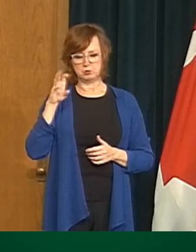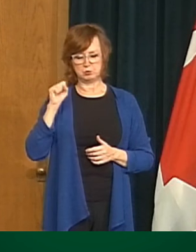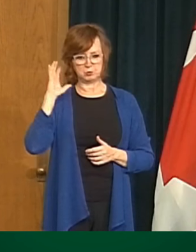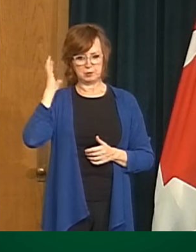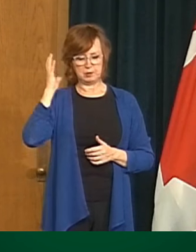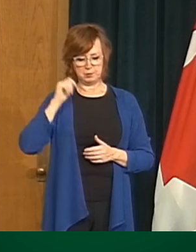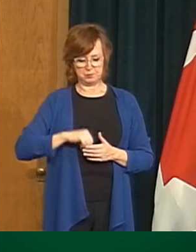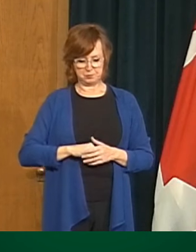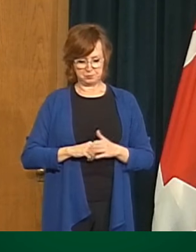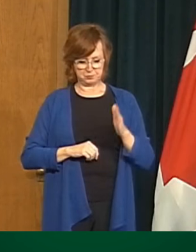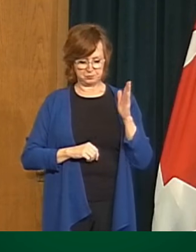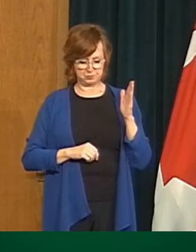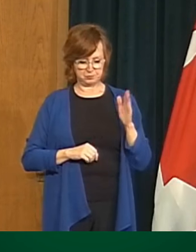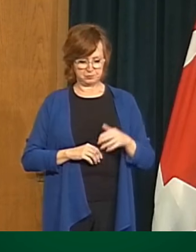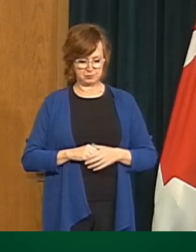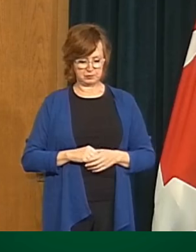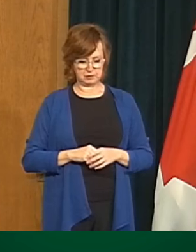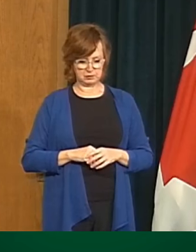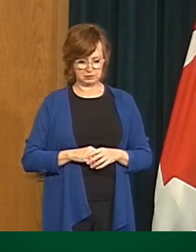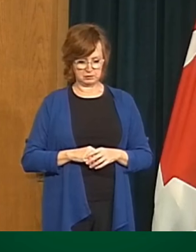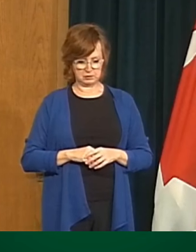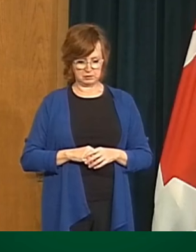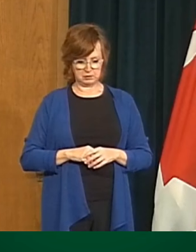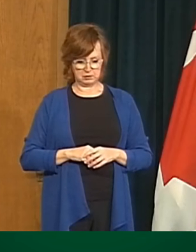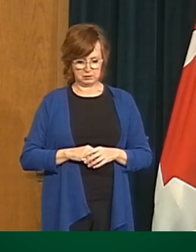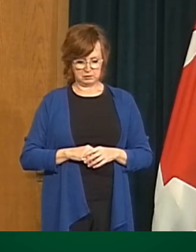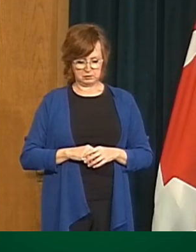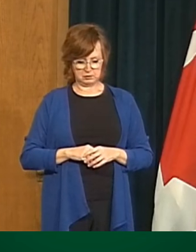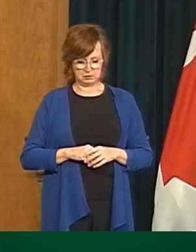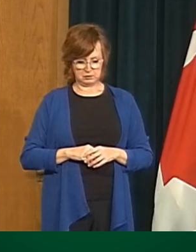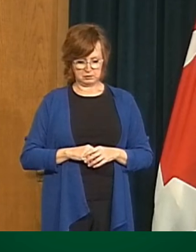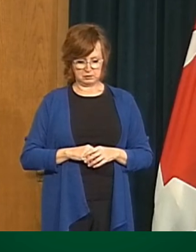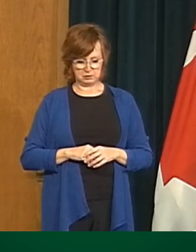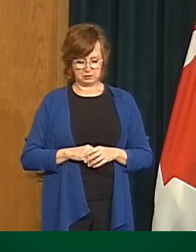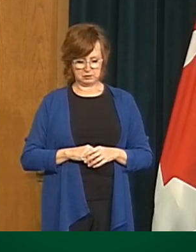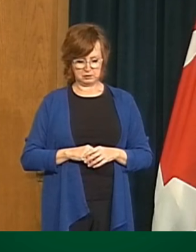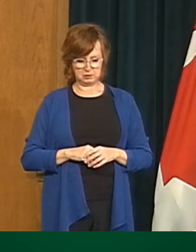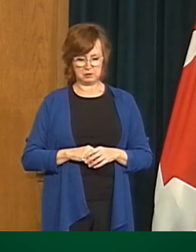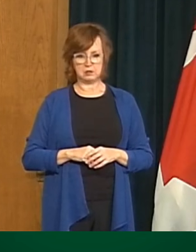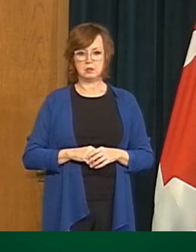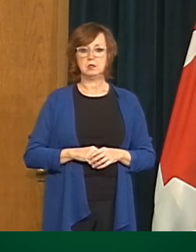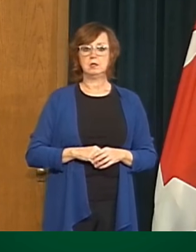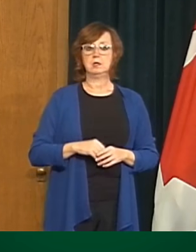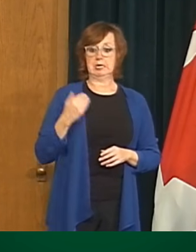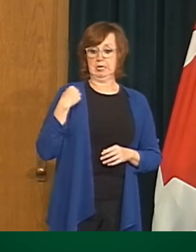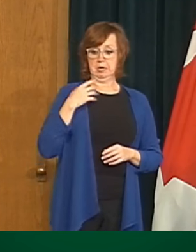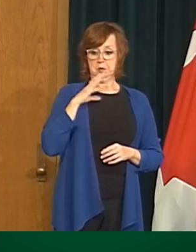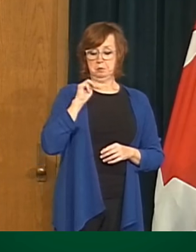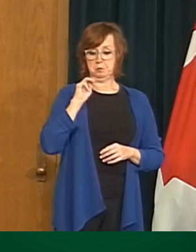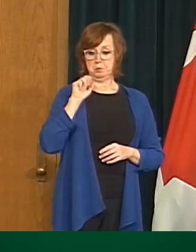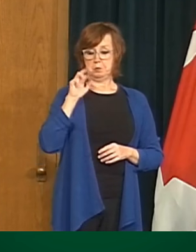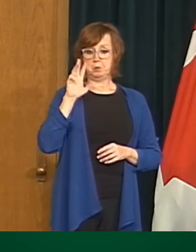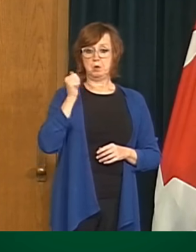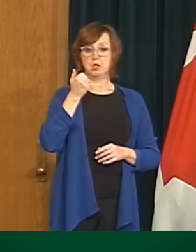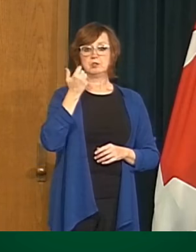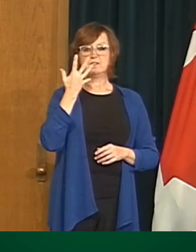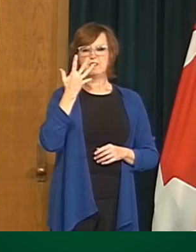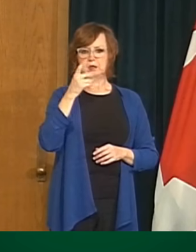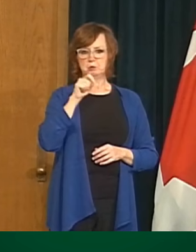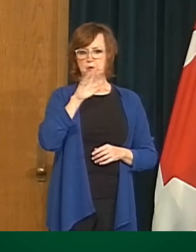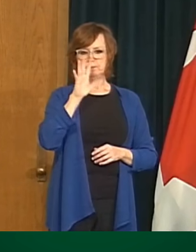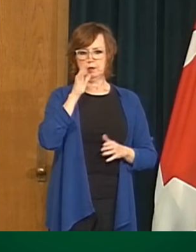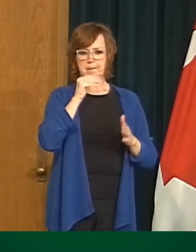billion above what was announced in March, where is that money coming from? Are we going to be seeing cuts in the near